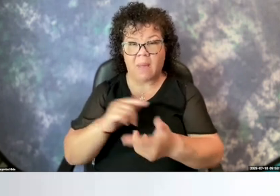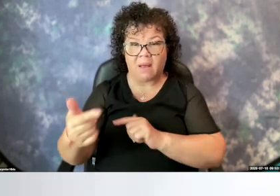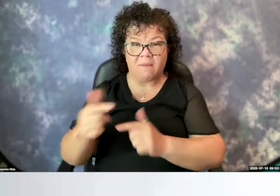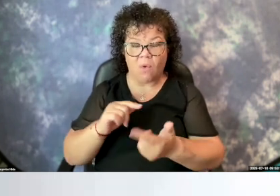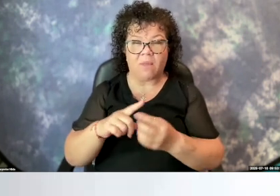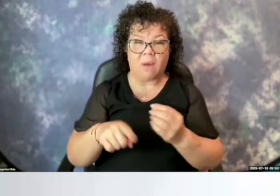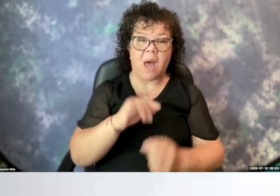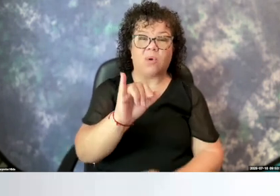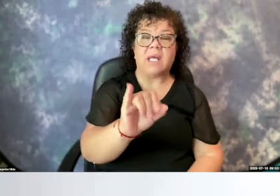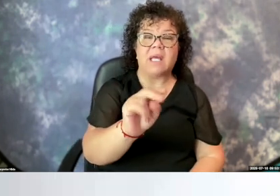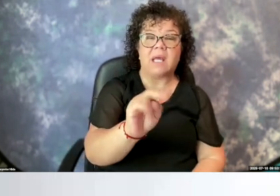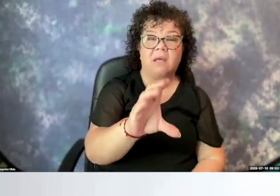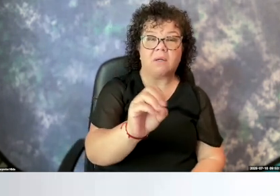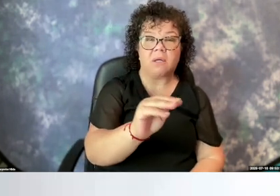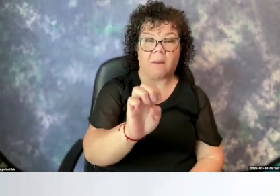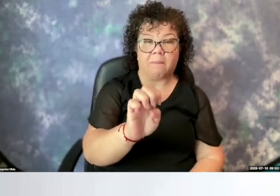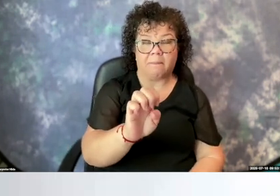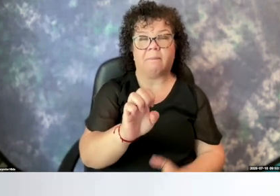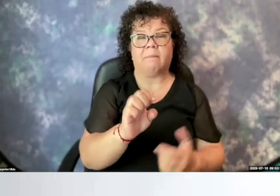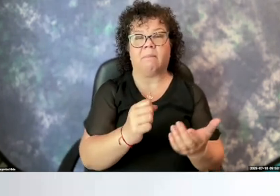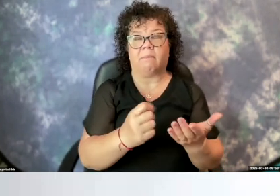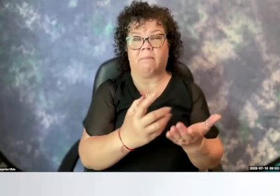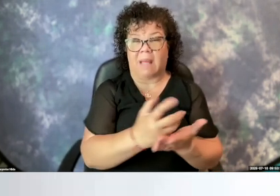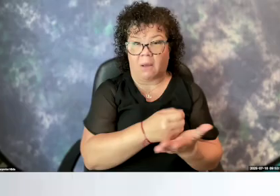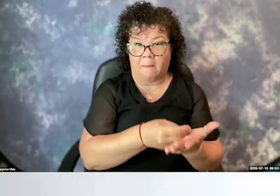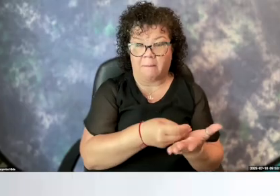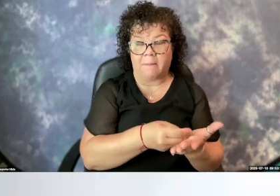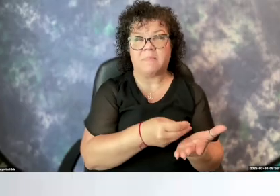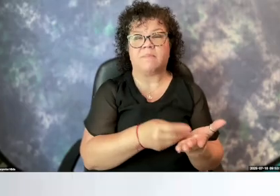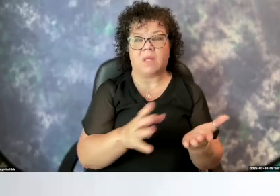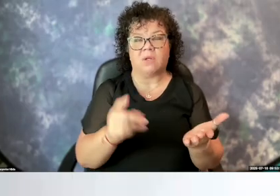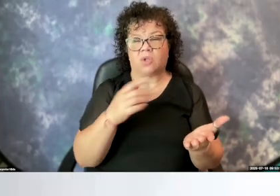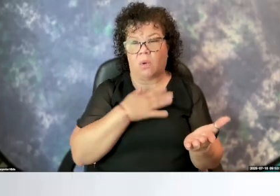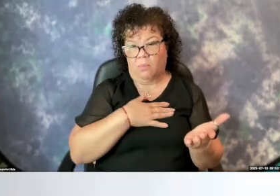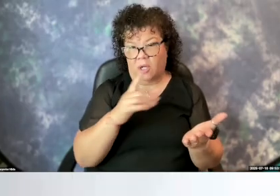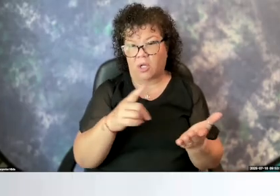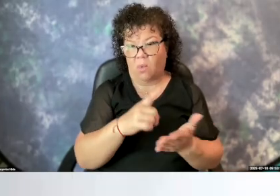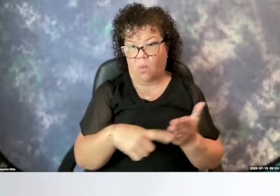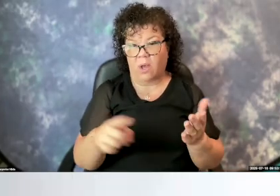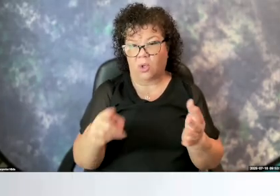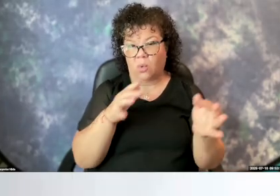on income in particular. So I appreciate what you guys have done there, what you're proposing there.